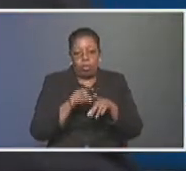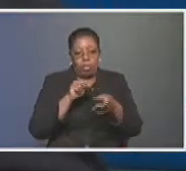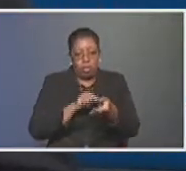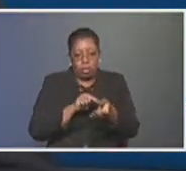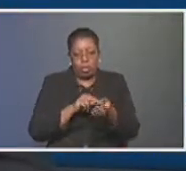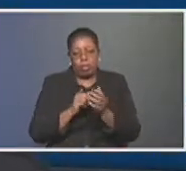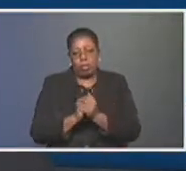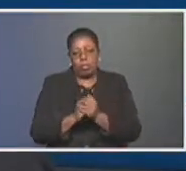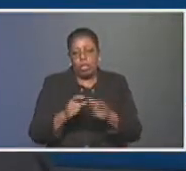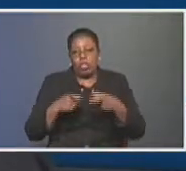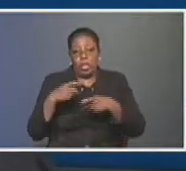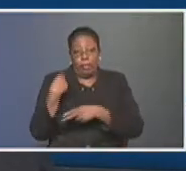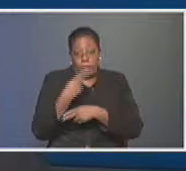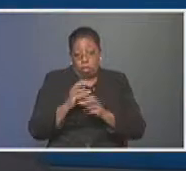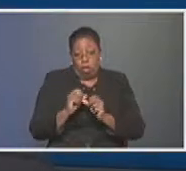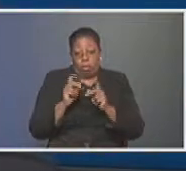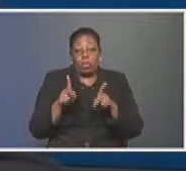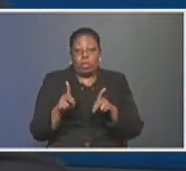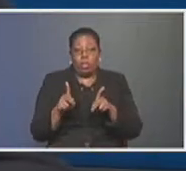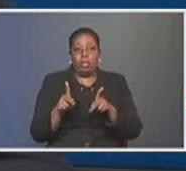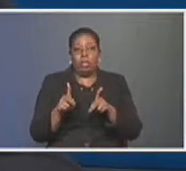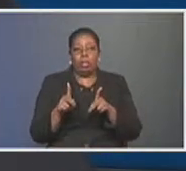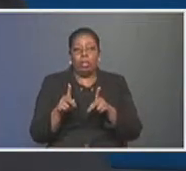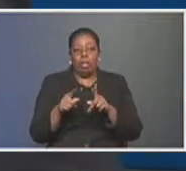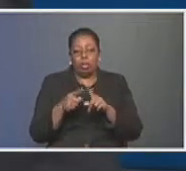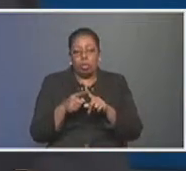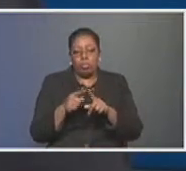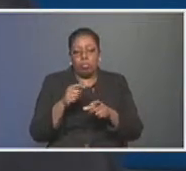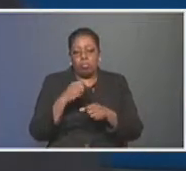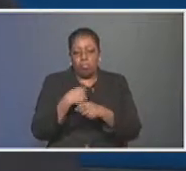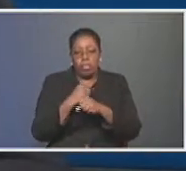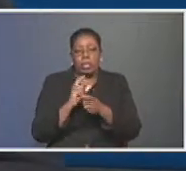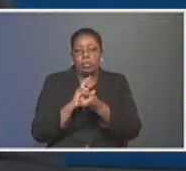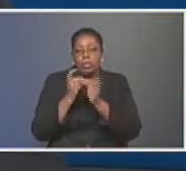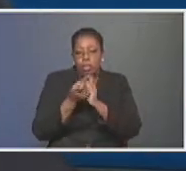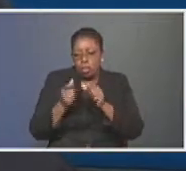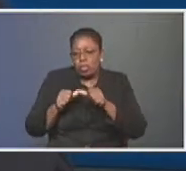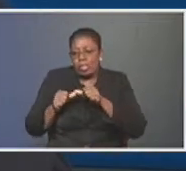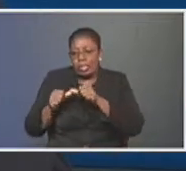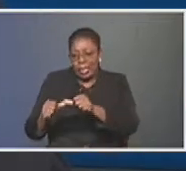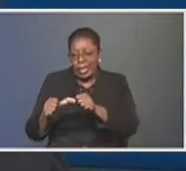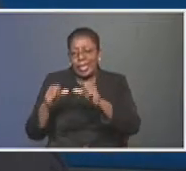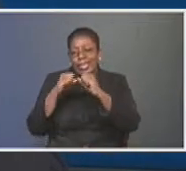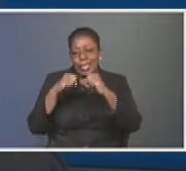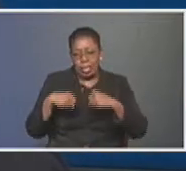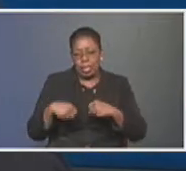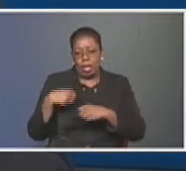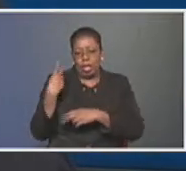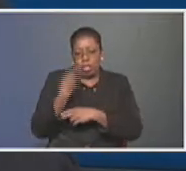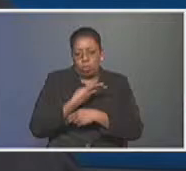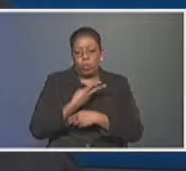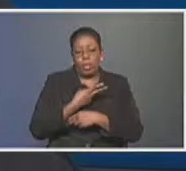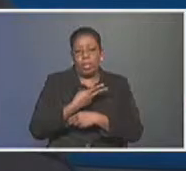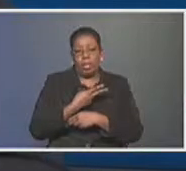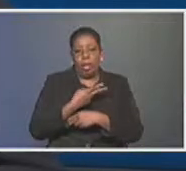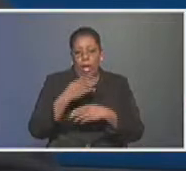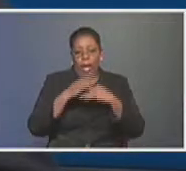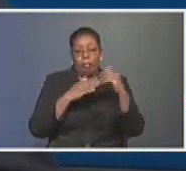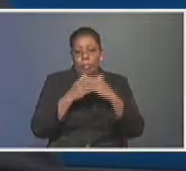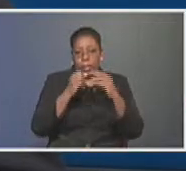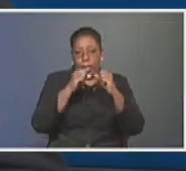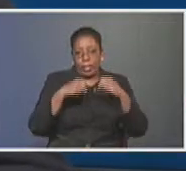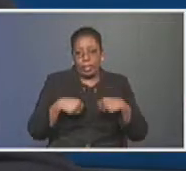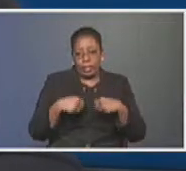an opportunity to begin to make some changes and to stay in the system as we begin to build our country and take our